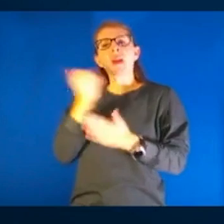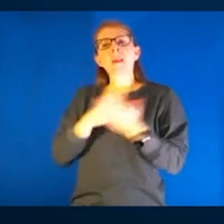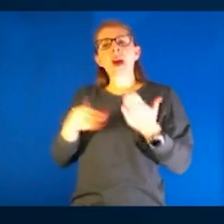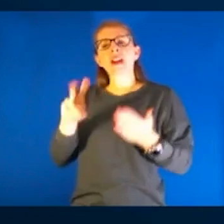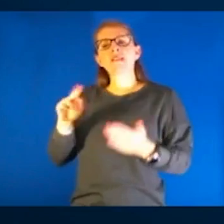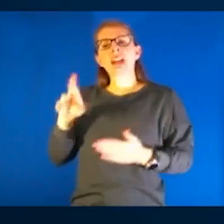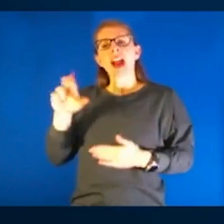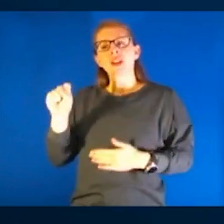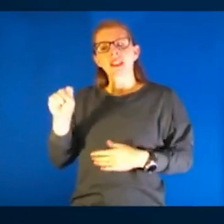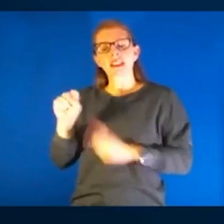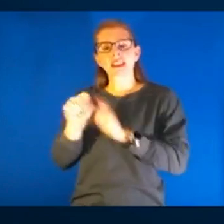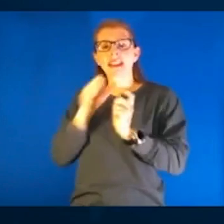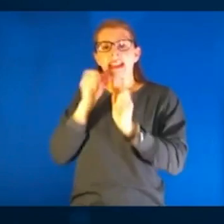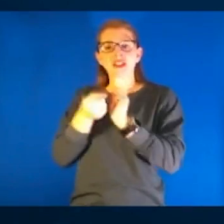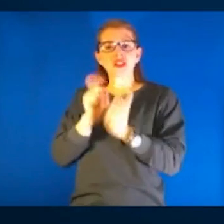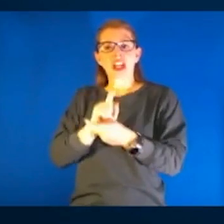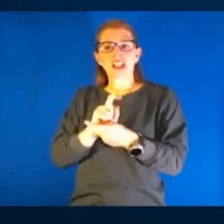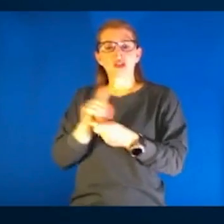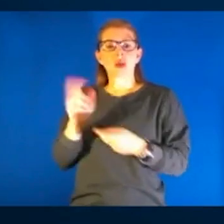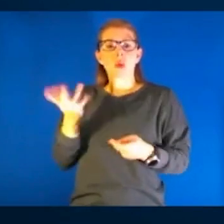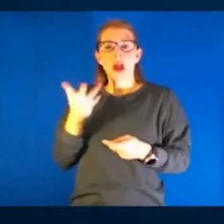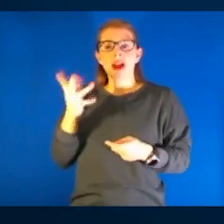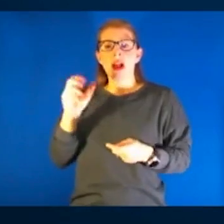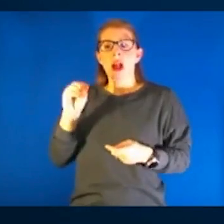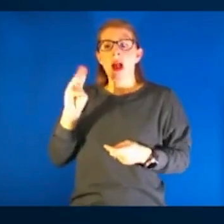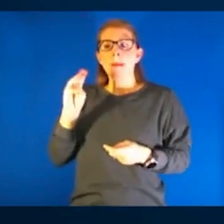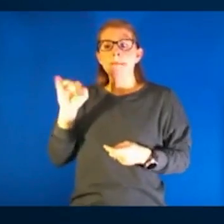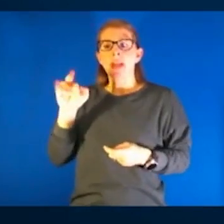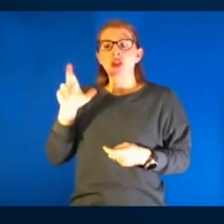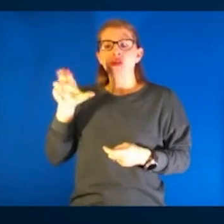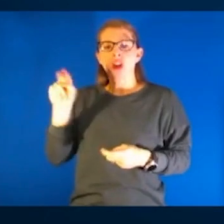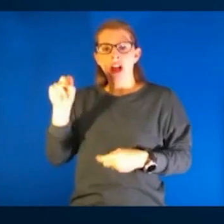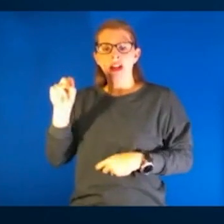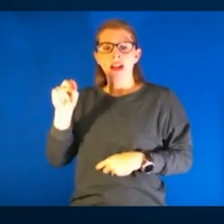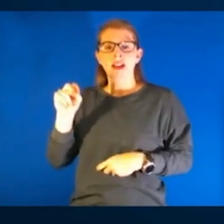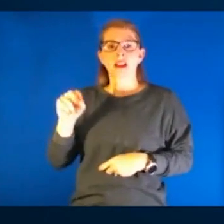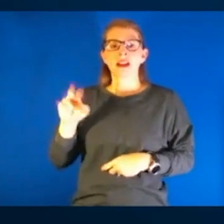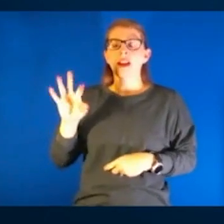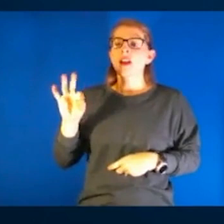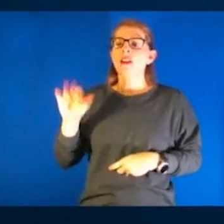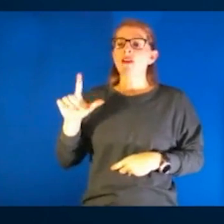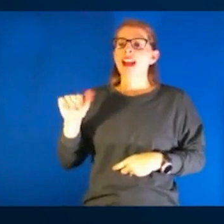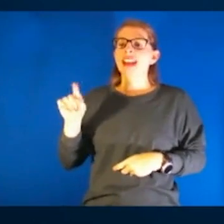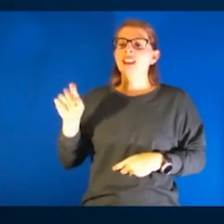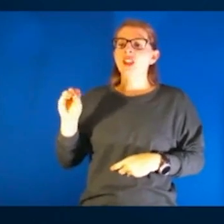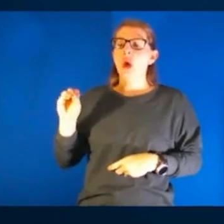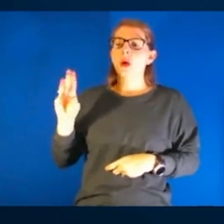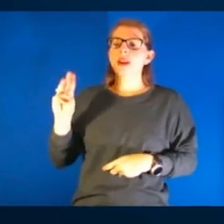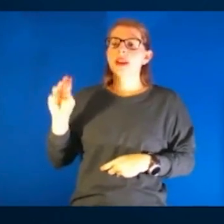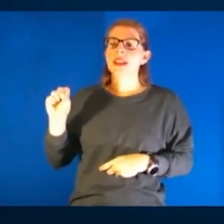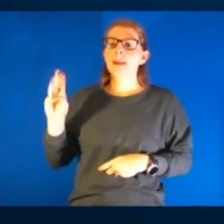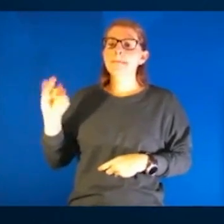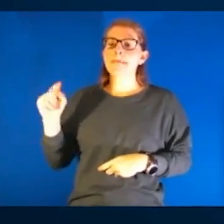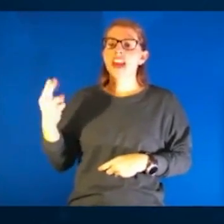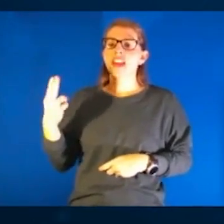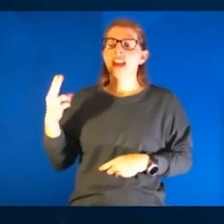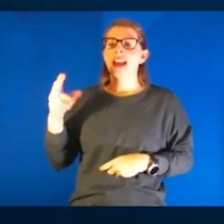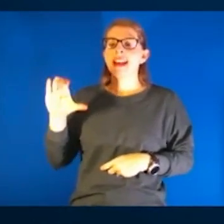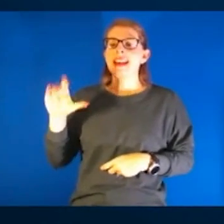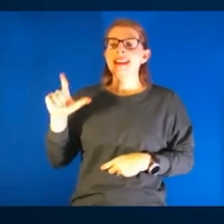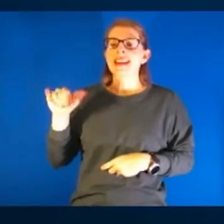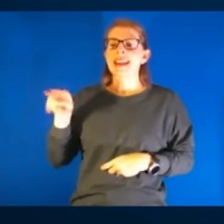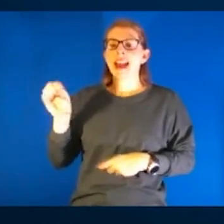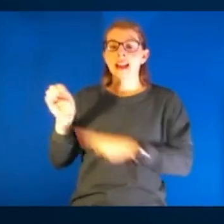unchanged in Omicron. I guess GlaxoSmithKline has got an antibody treatment that has been approved for emergency